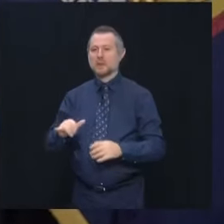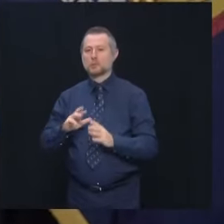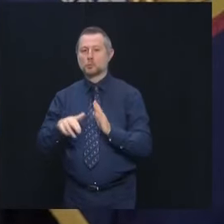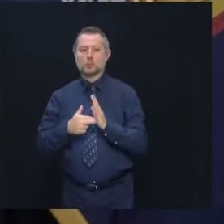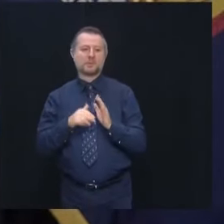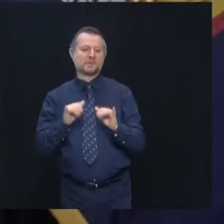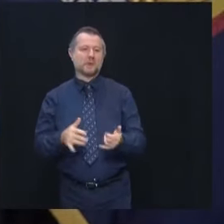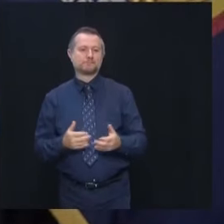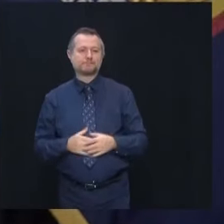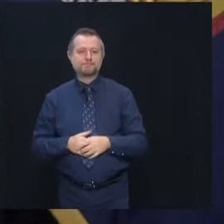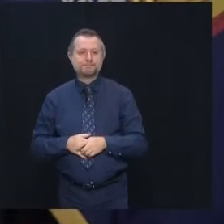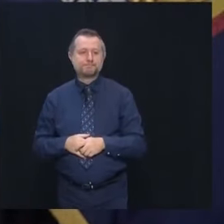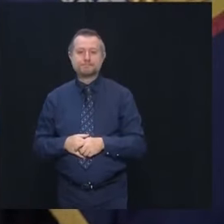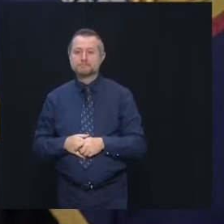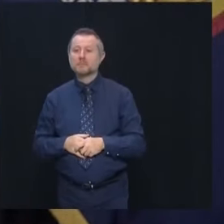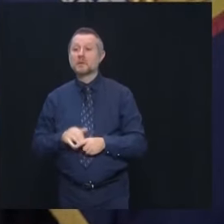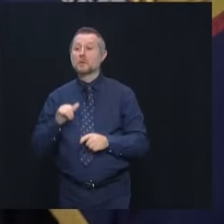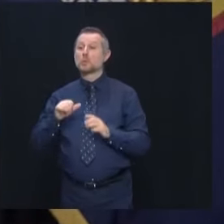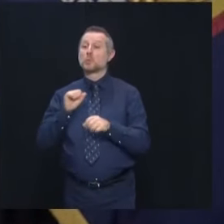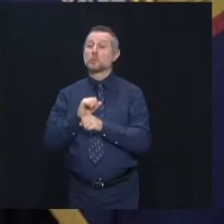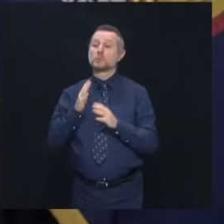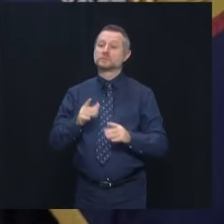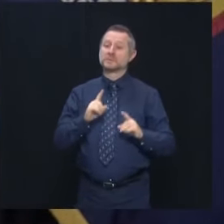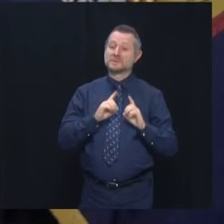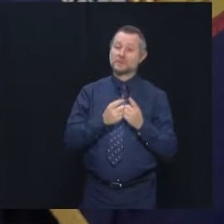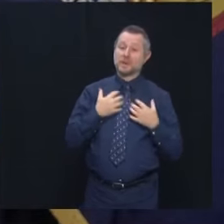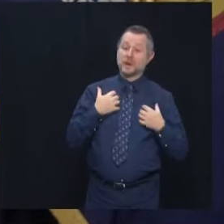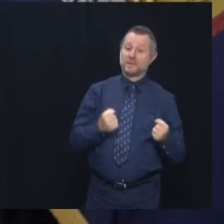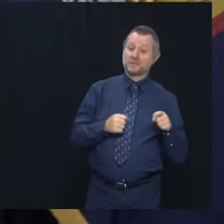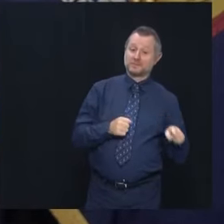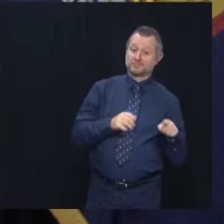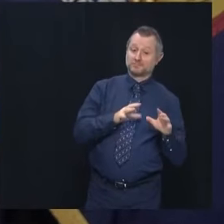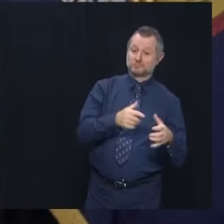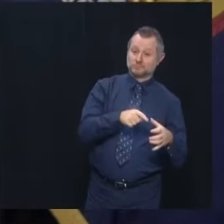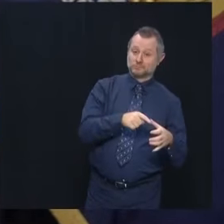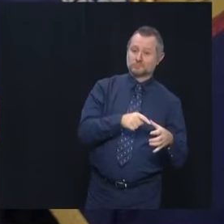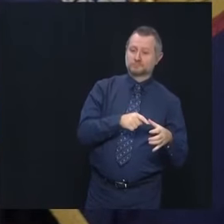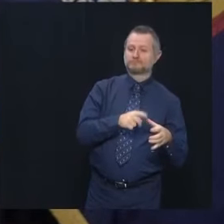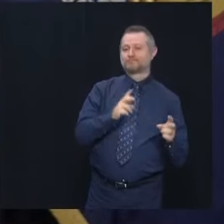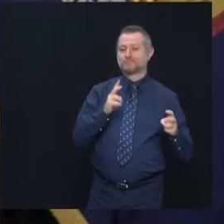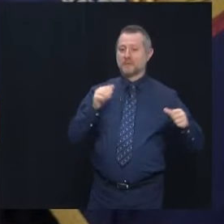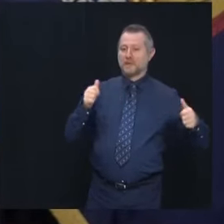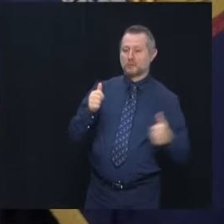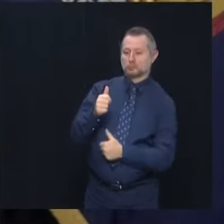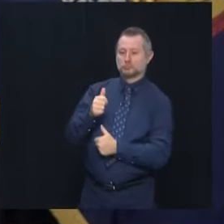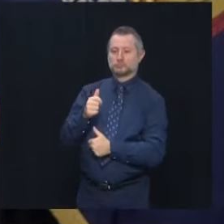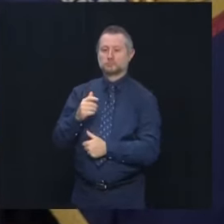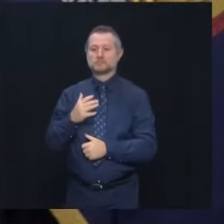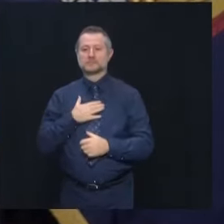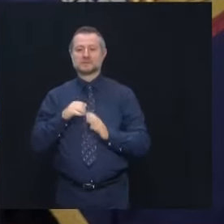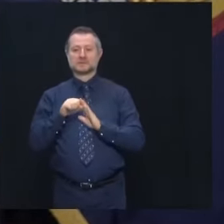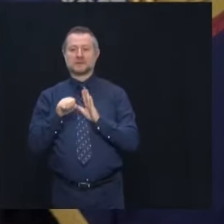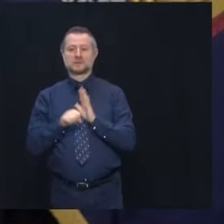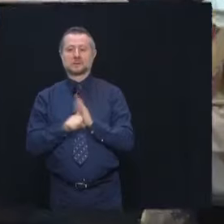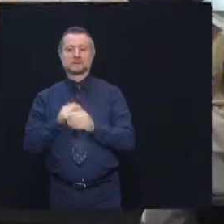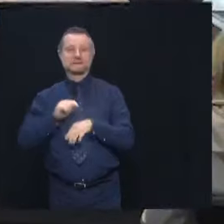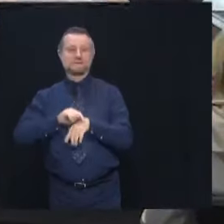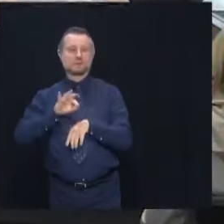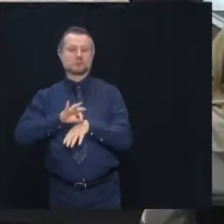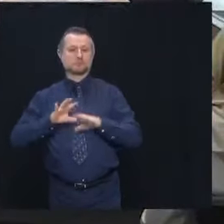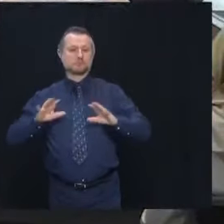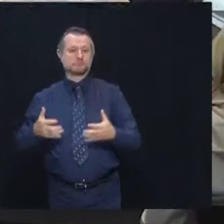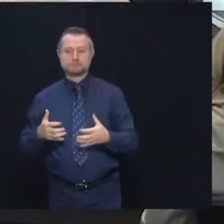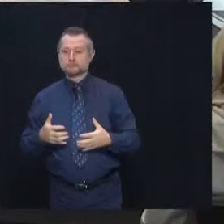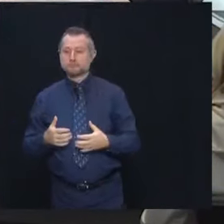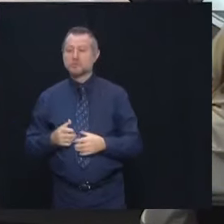are from the Department of Health, but you are assigned, Nassau County, but you're assigned to a state task force. So the state